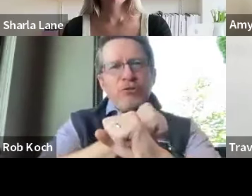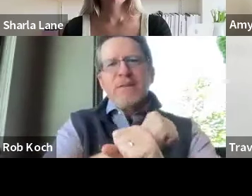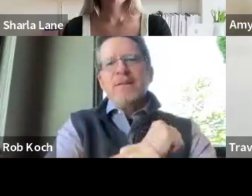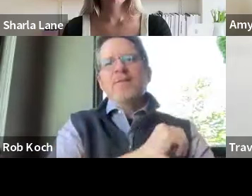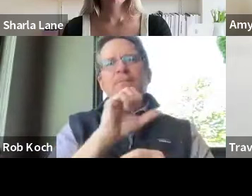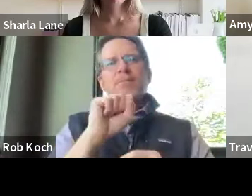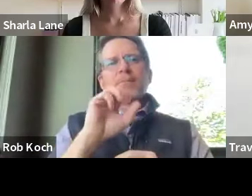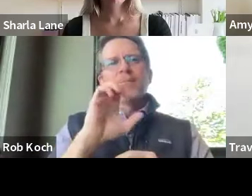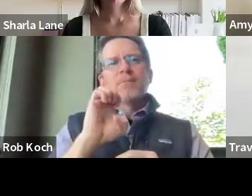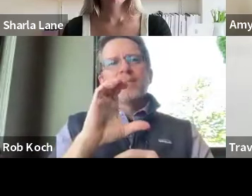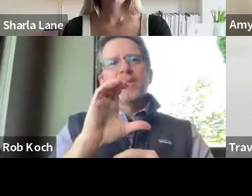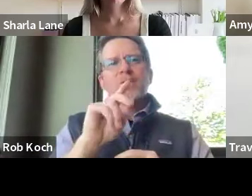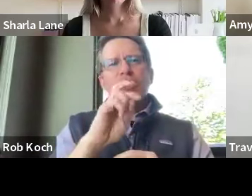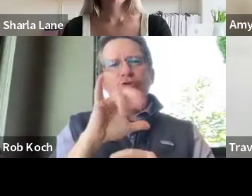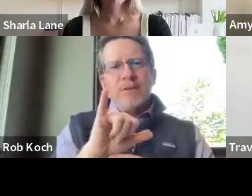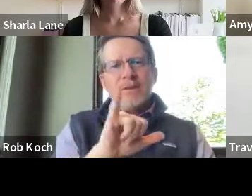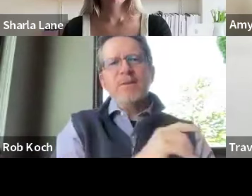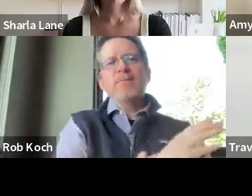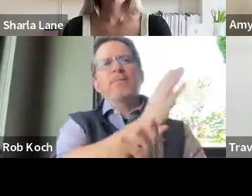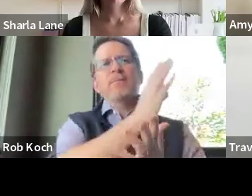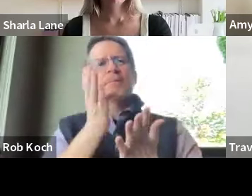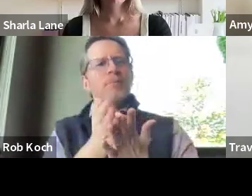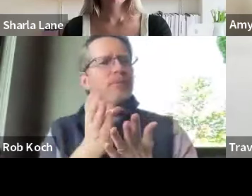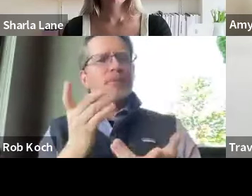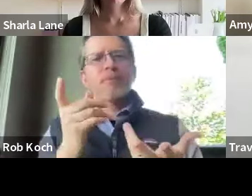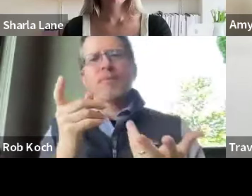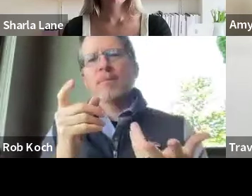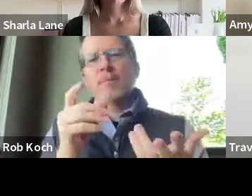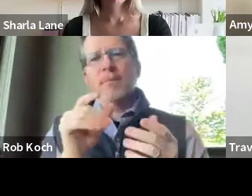database? Is it more security related?